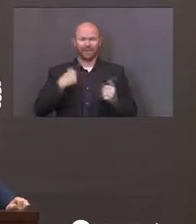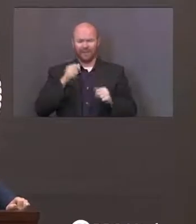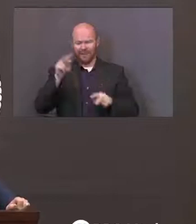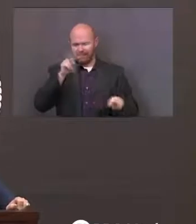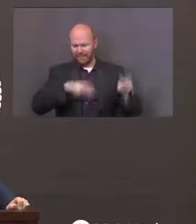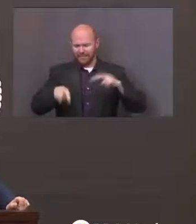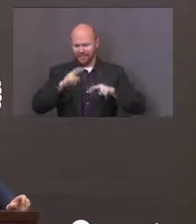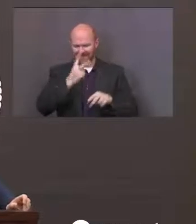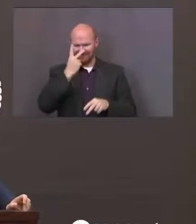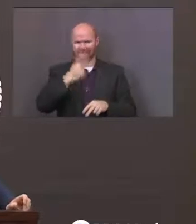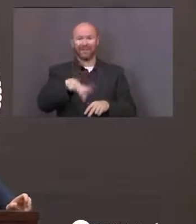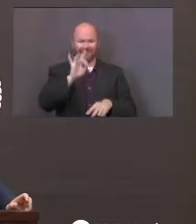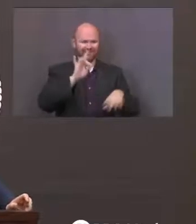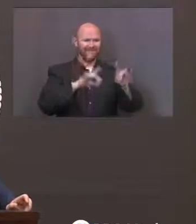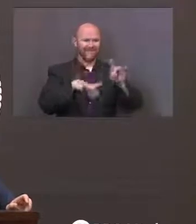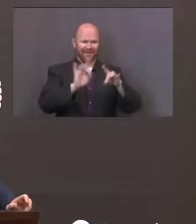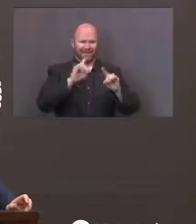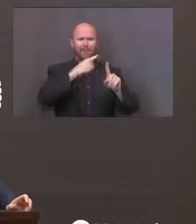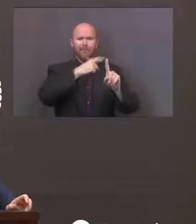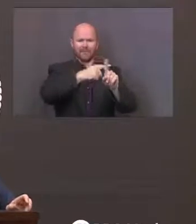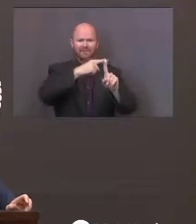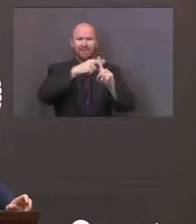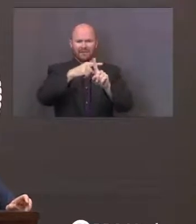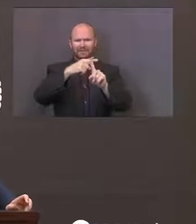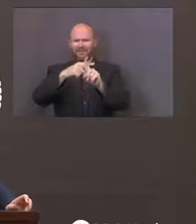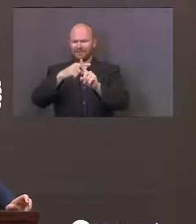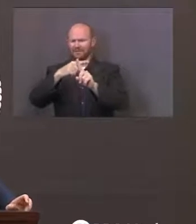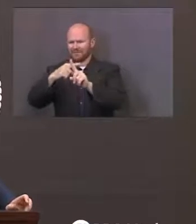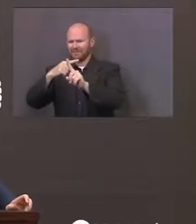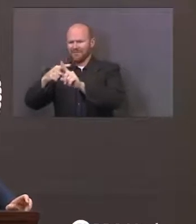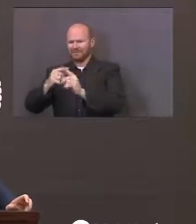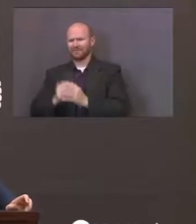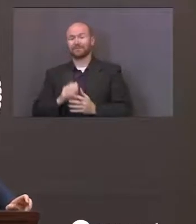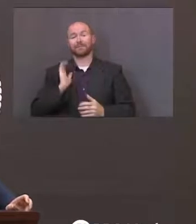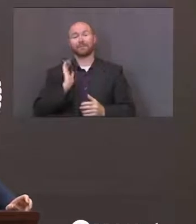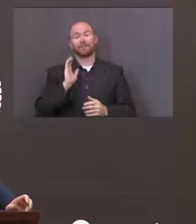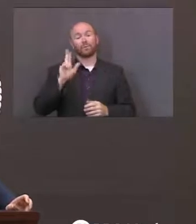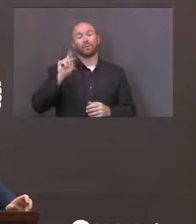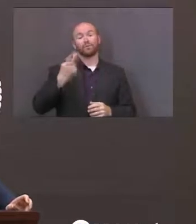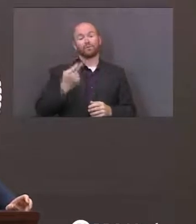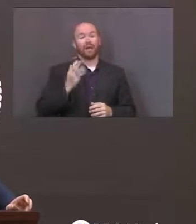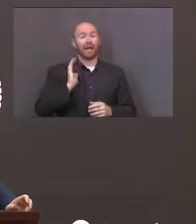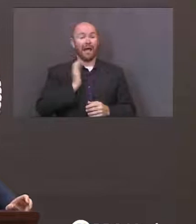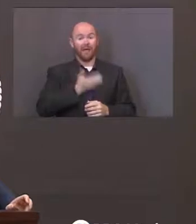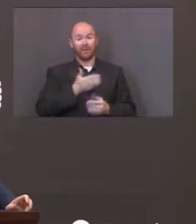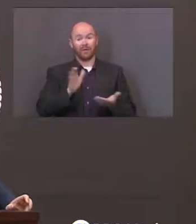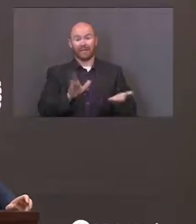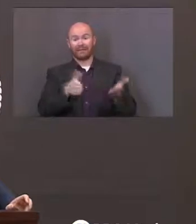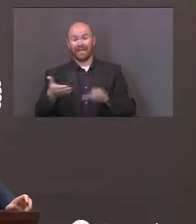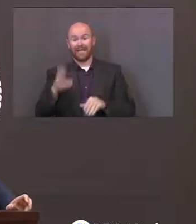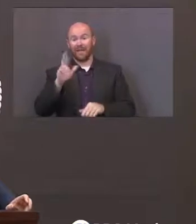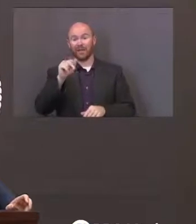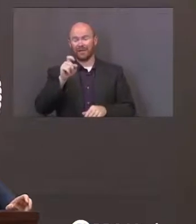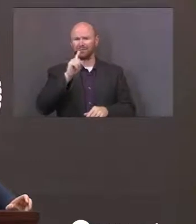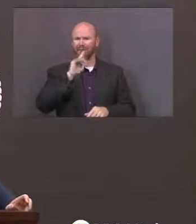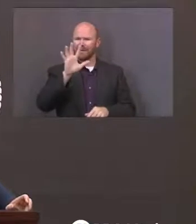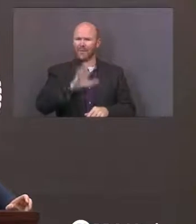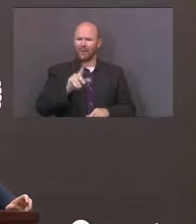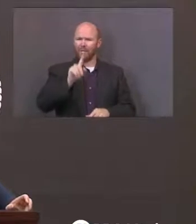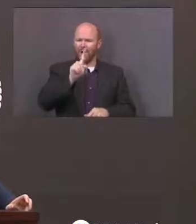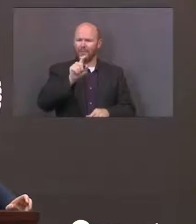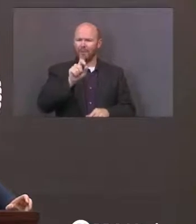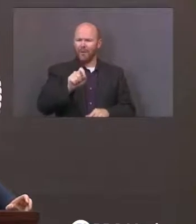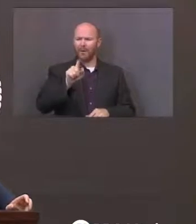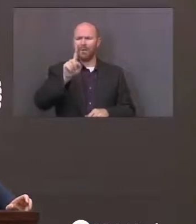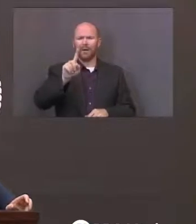are positive. In fact, in Utah, our case fatality rates used to be 1.1%, but they're now the